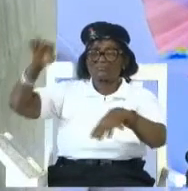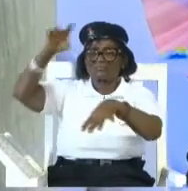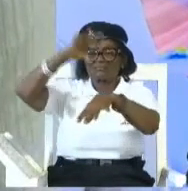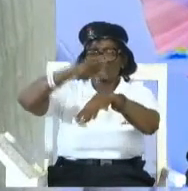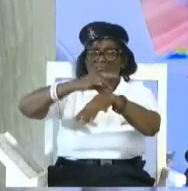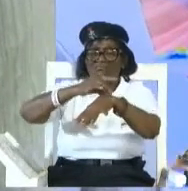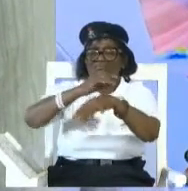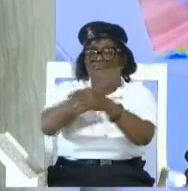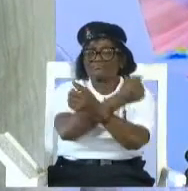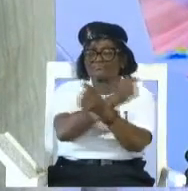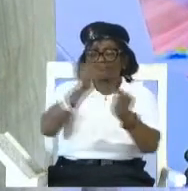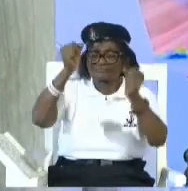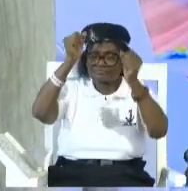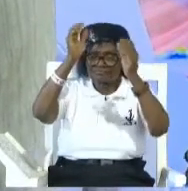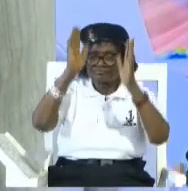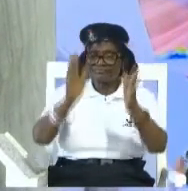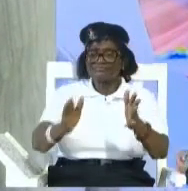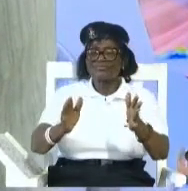savior,